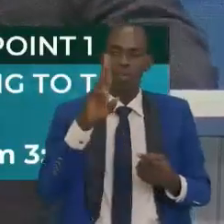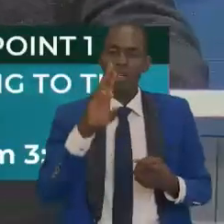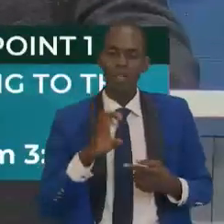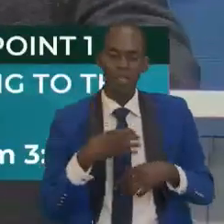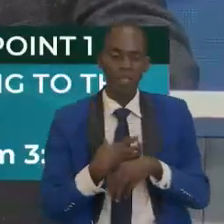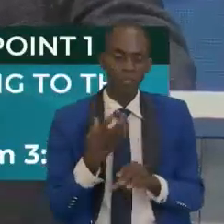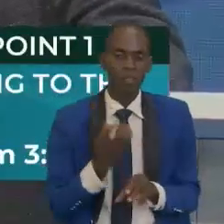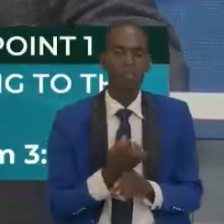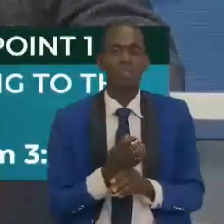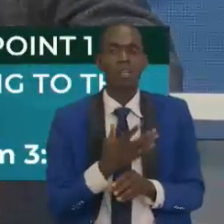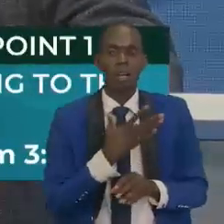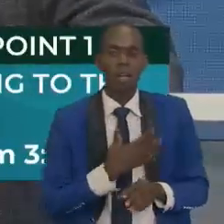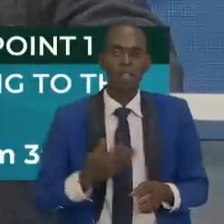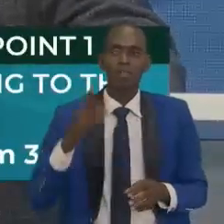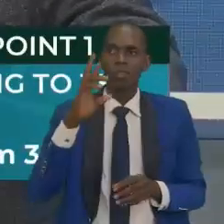recreate.